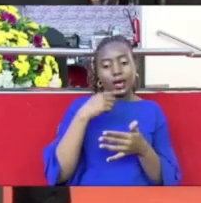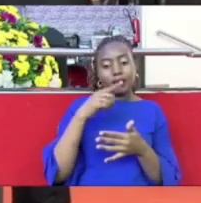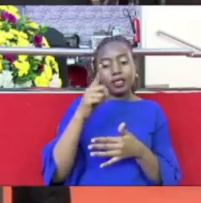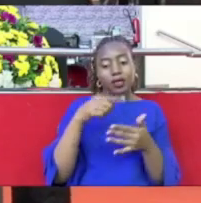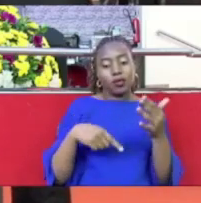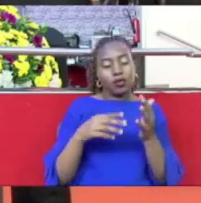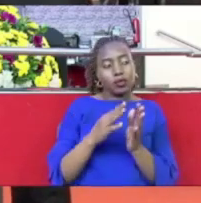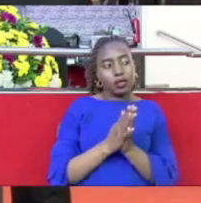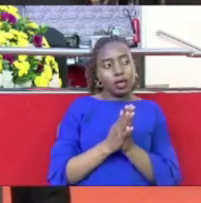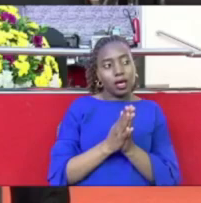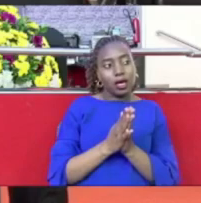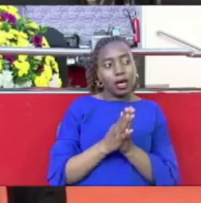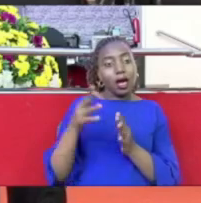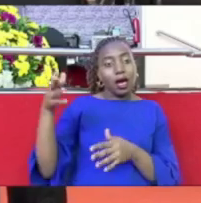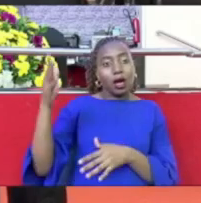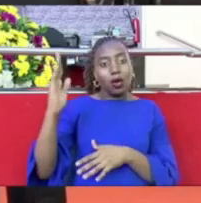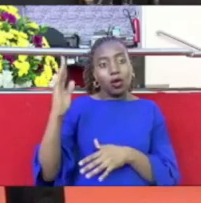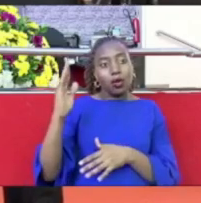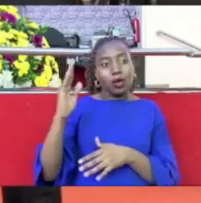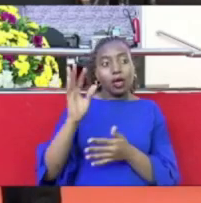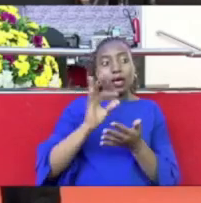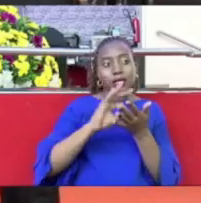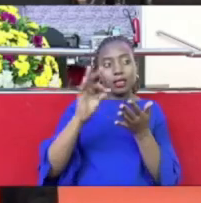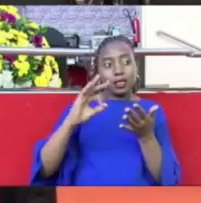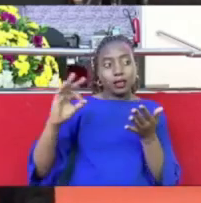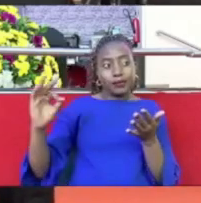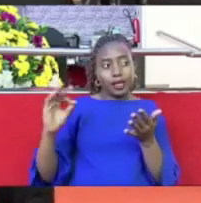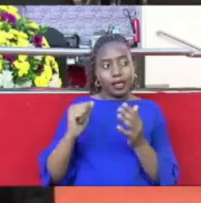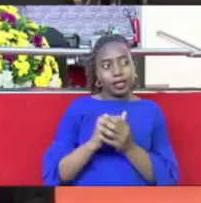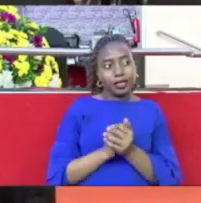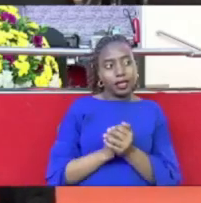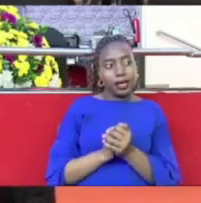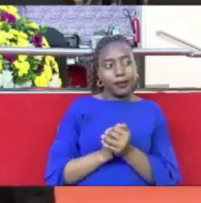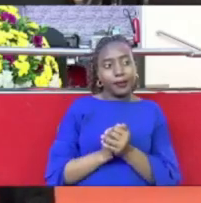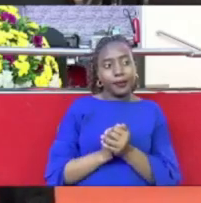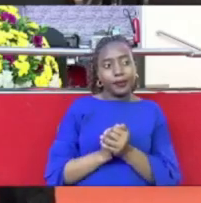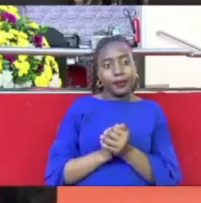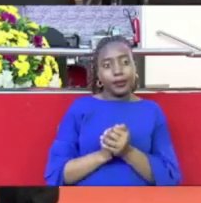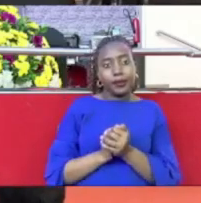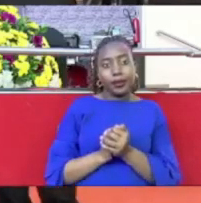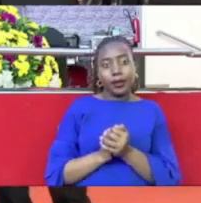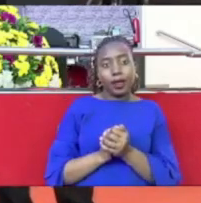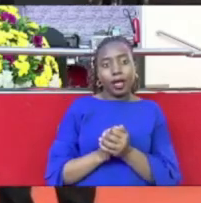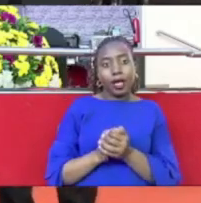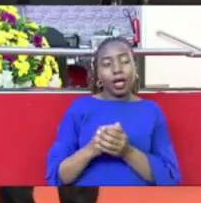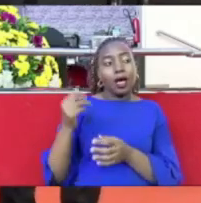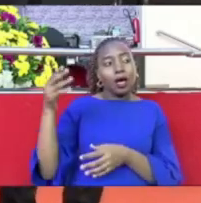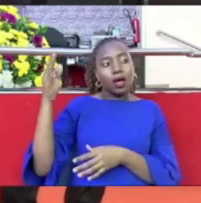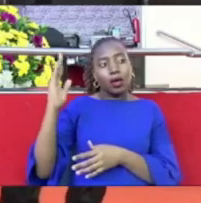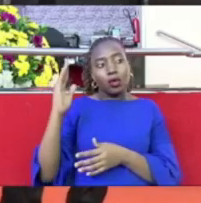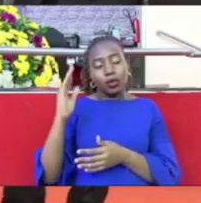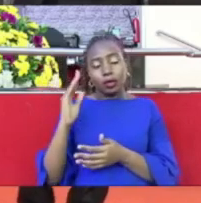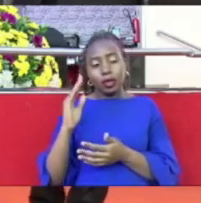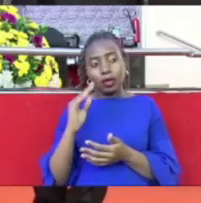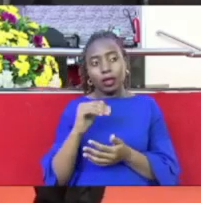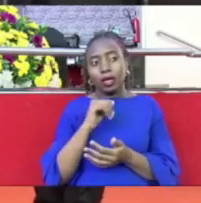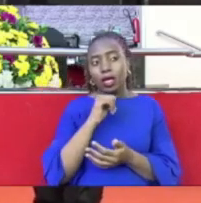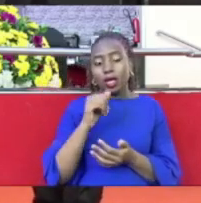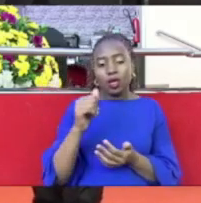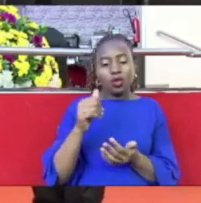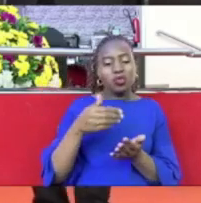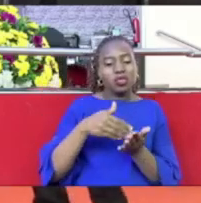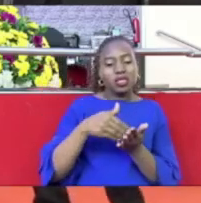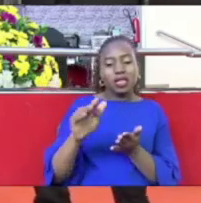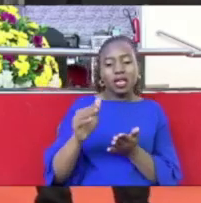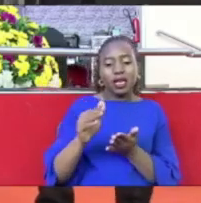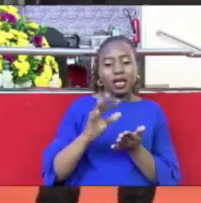are saying that God will is a spirit. Tunasema kwamba Mungu ni roho. He will not descend in spirit to pay school fees for somebody.